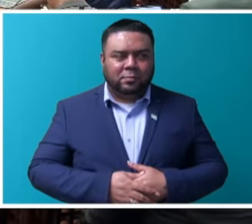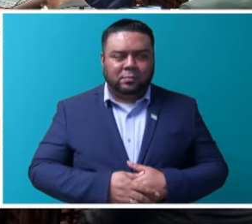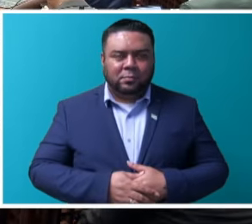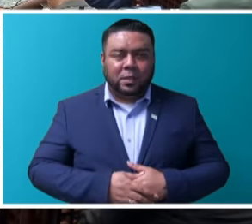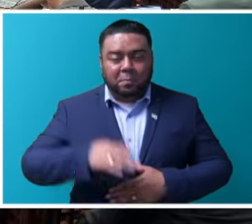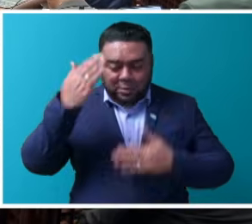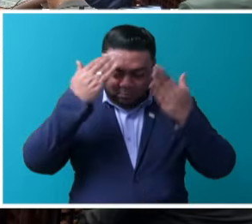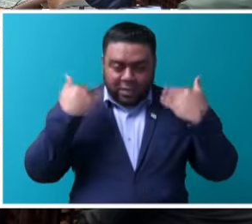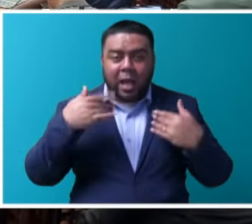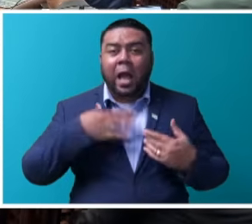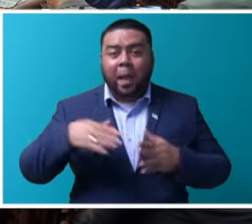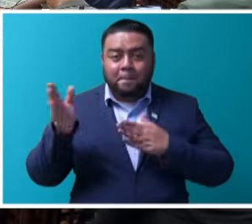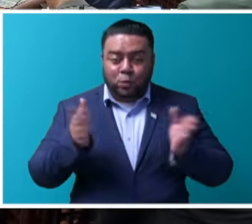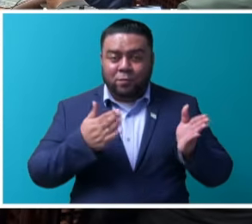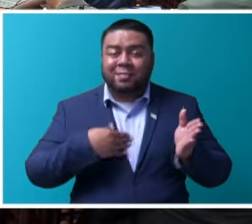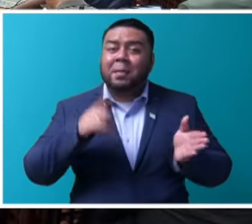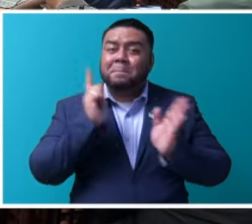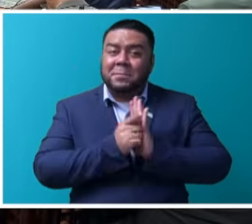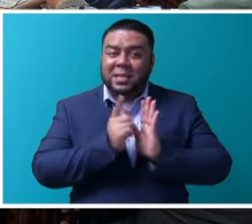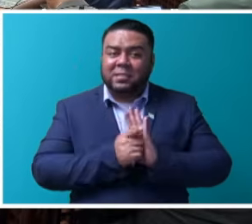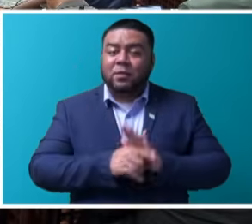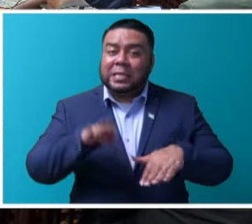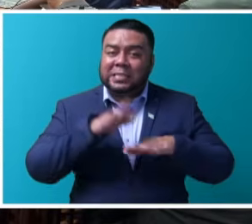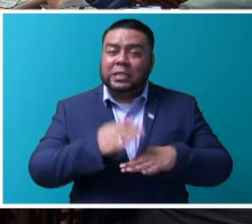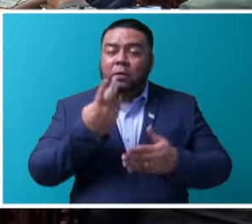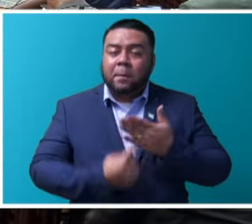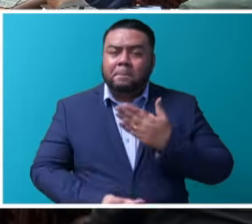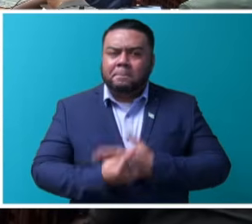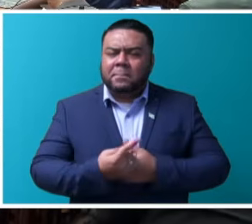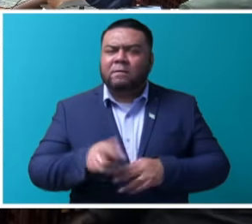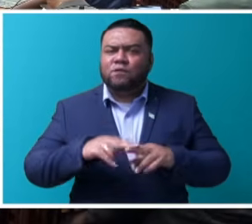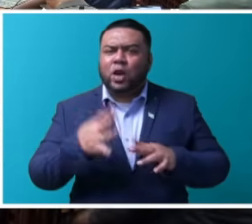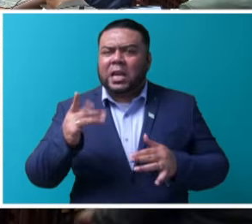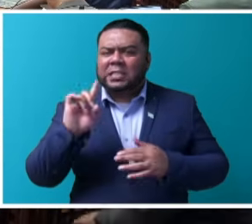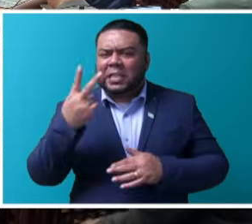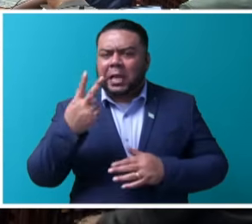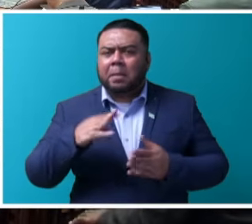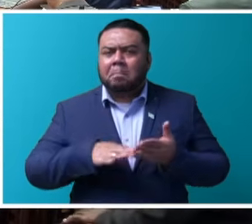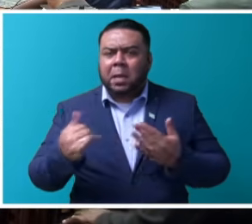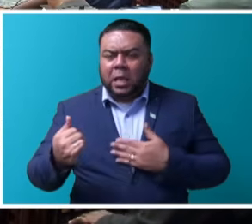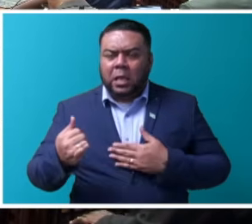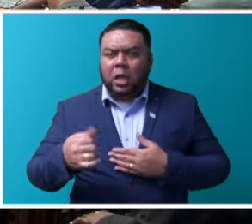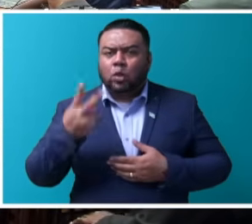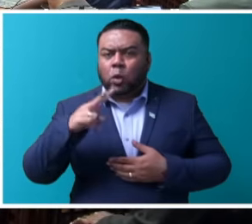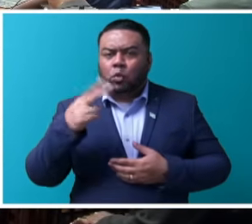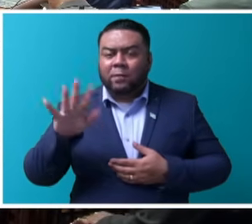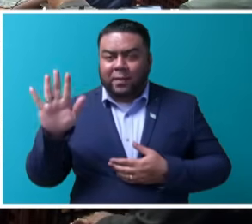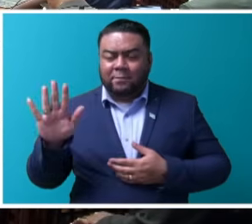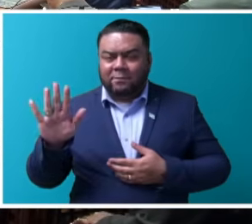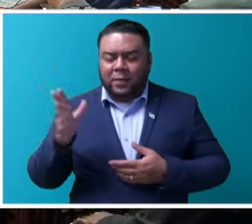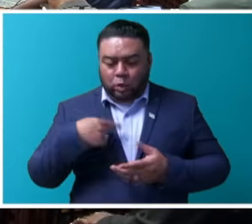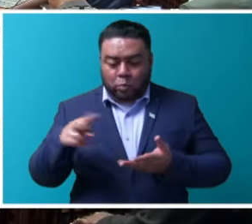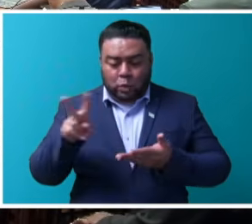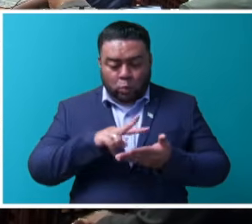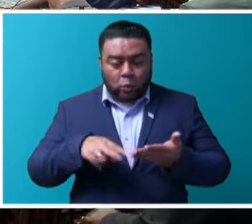Mr. Speaker, I move that the minutes of the sitting of Parliament held on Friday, 2nd May 2025, as